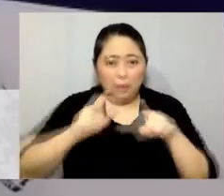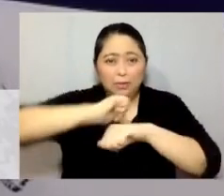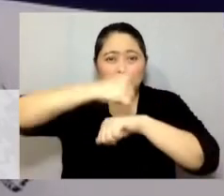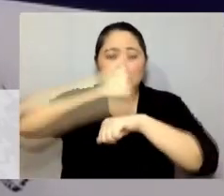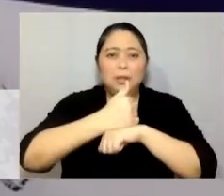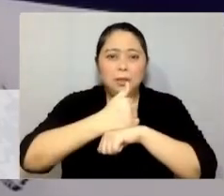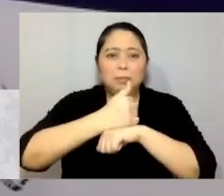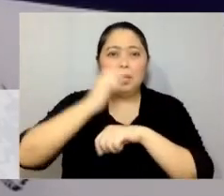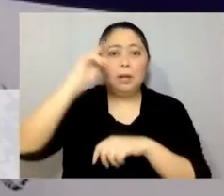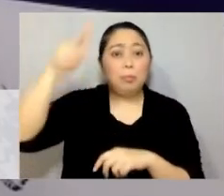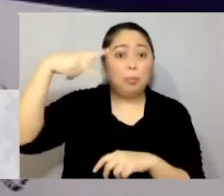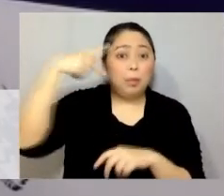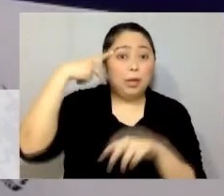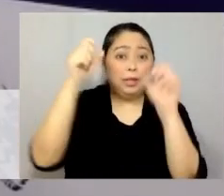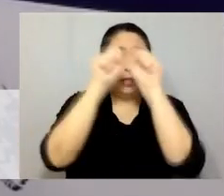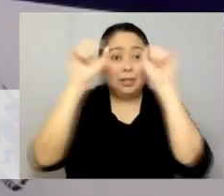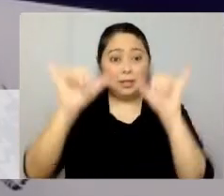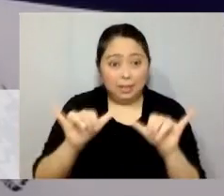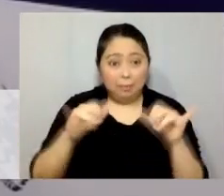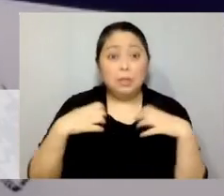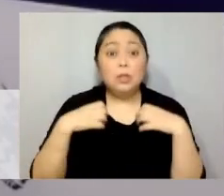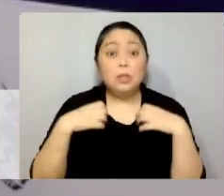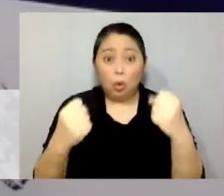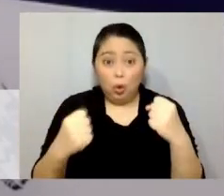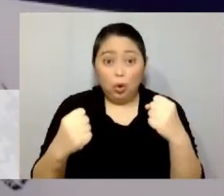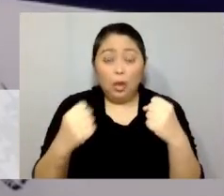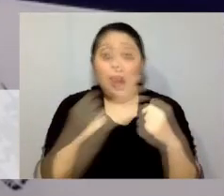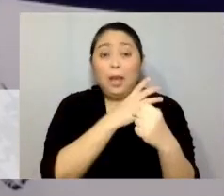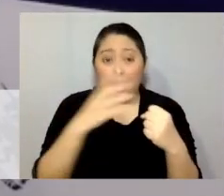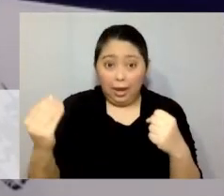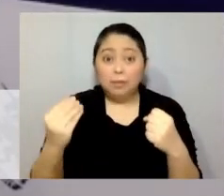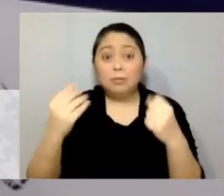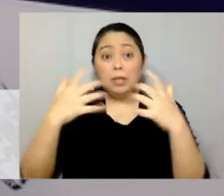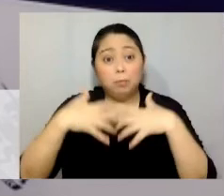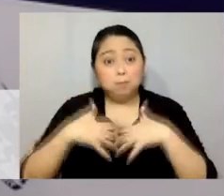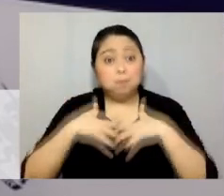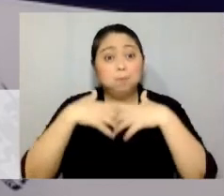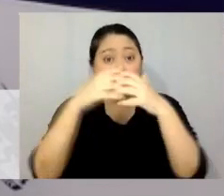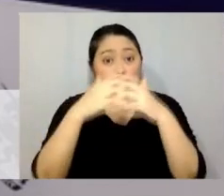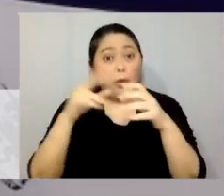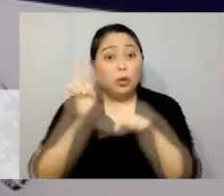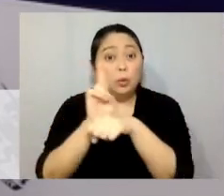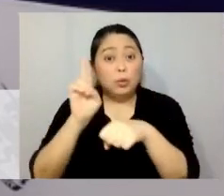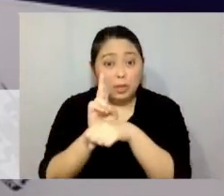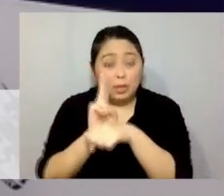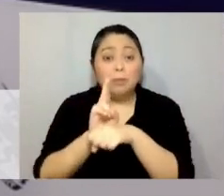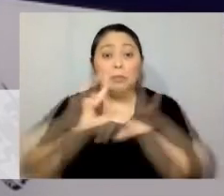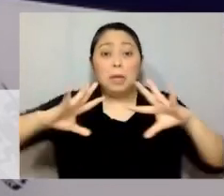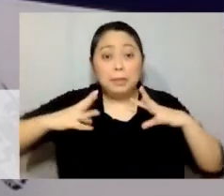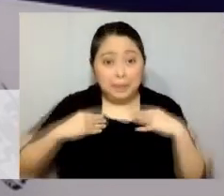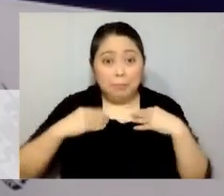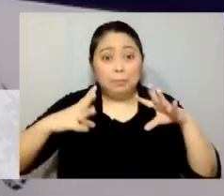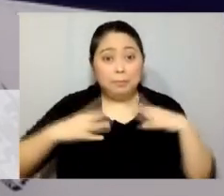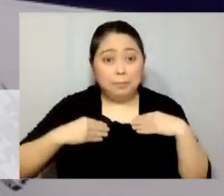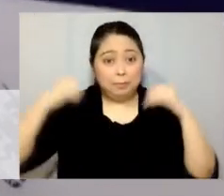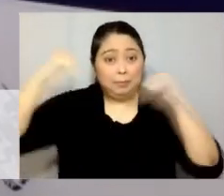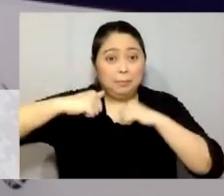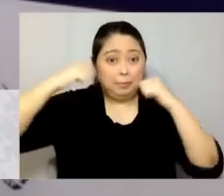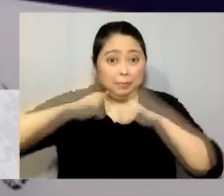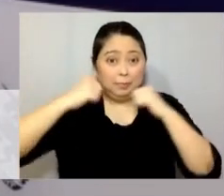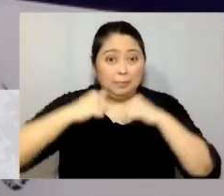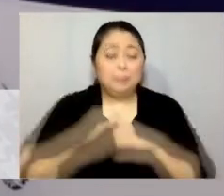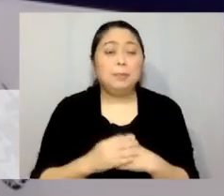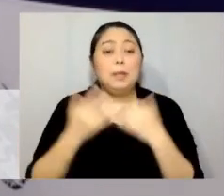which is strong and which is built on consent. And you know, at the center of that has to